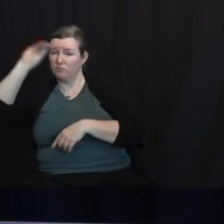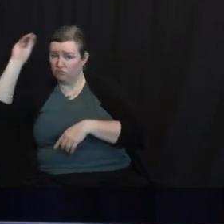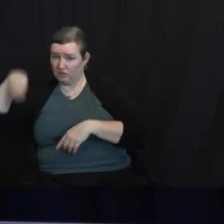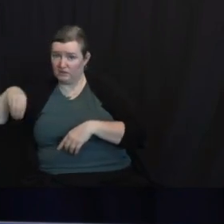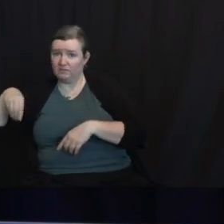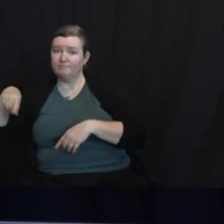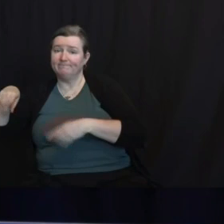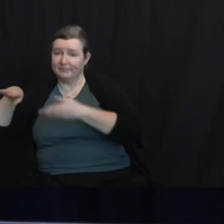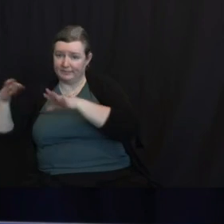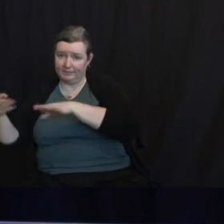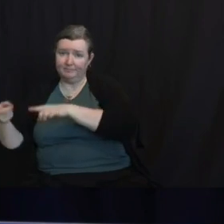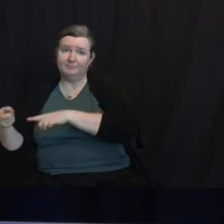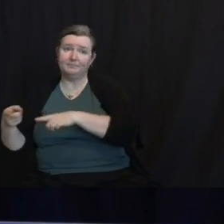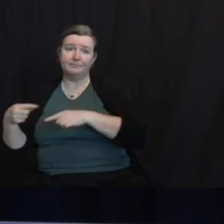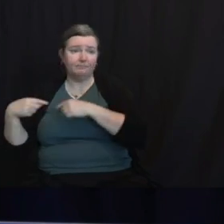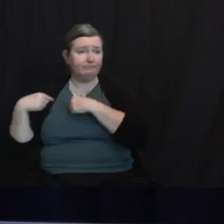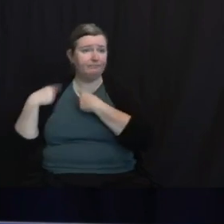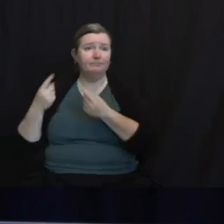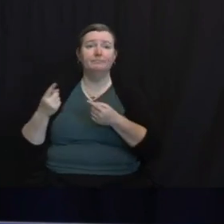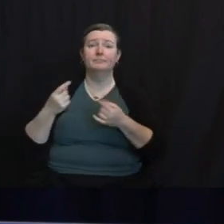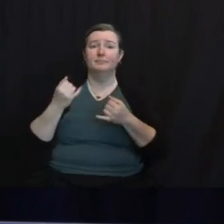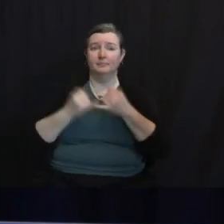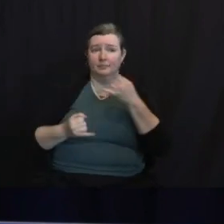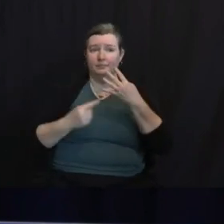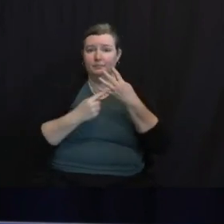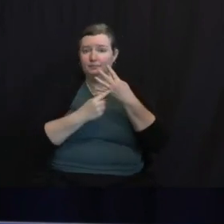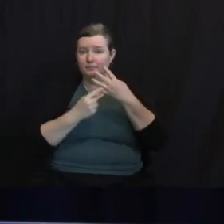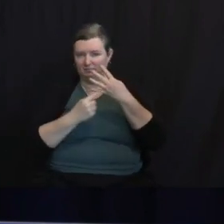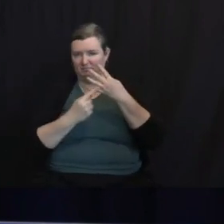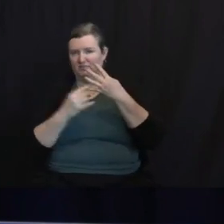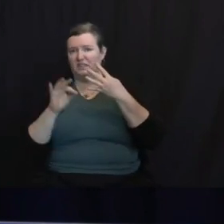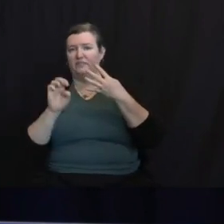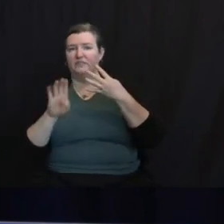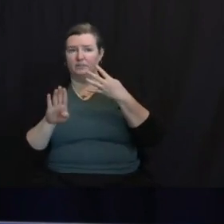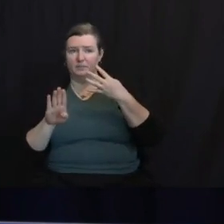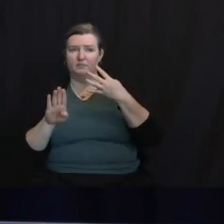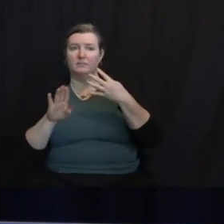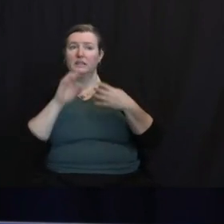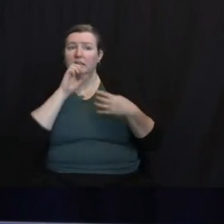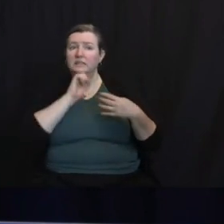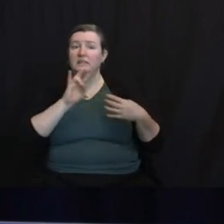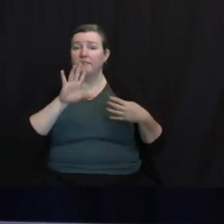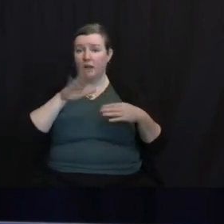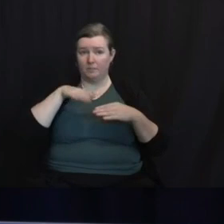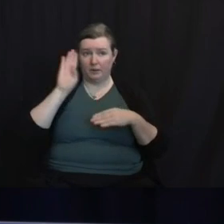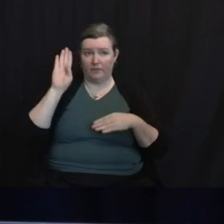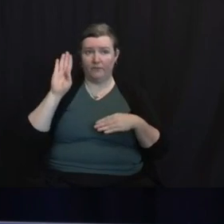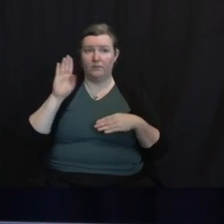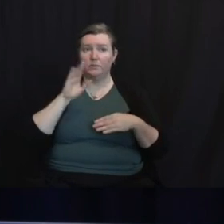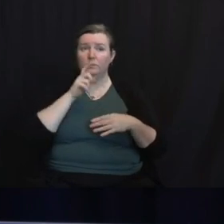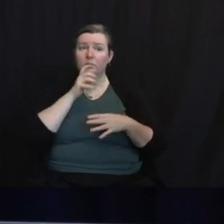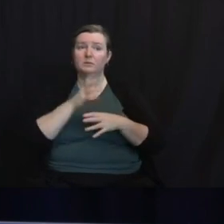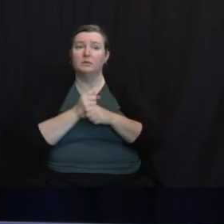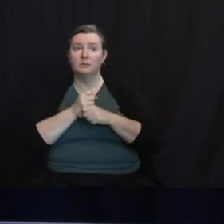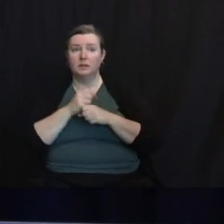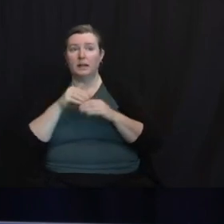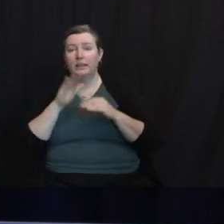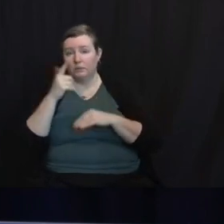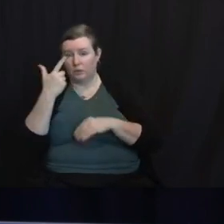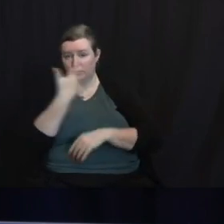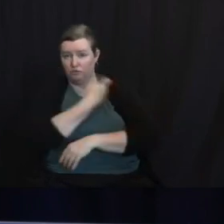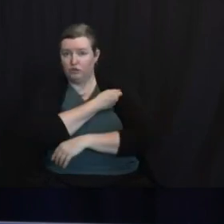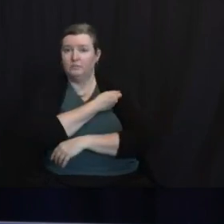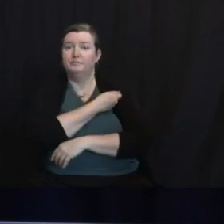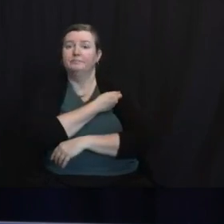the percentage of individuals 75 plus who have received at least one dose of vaccine increased